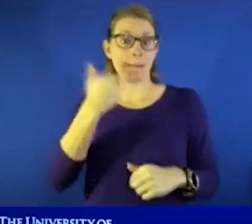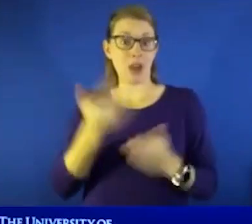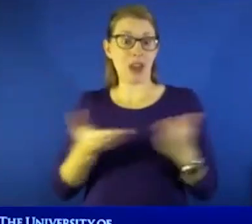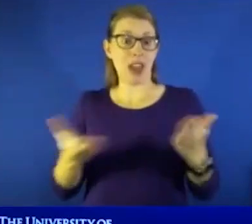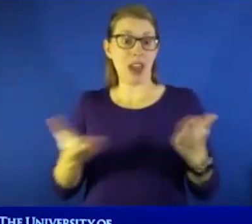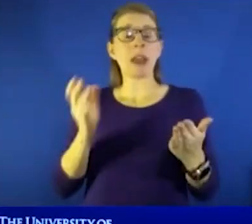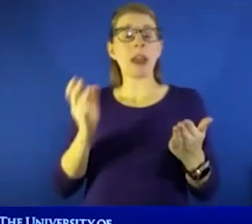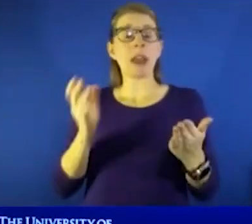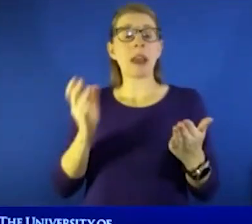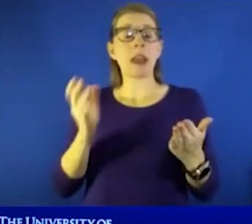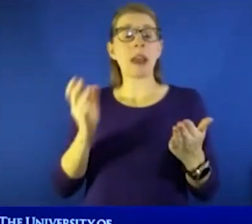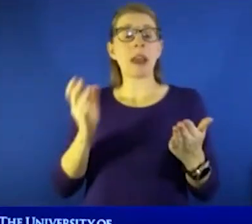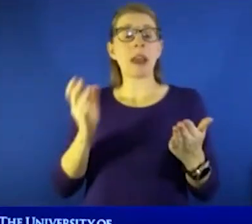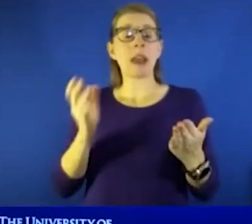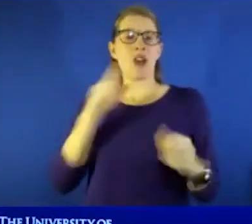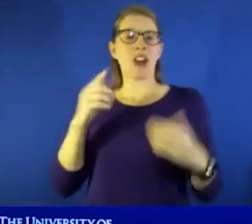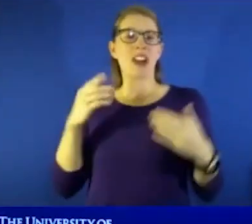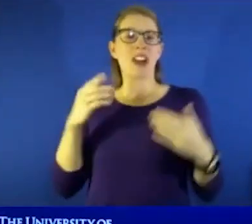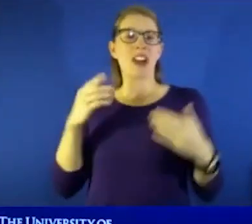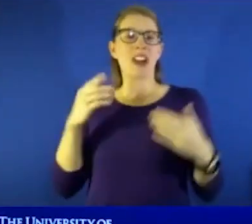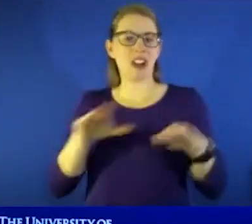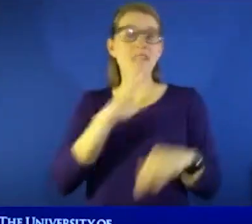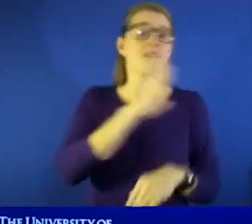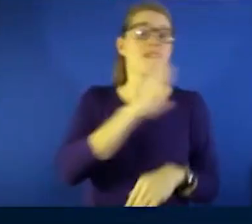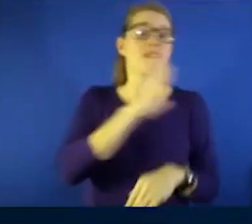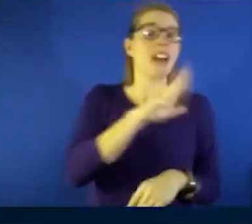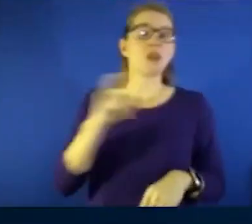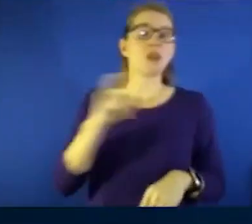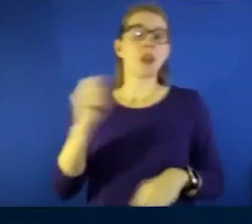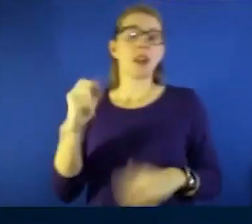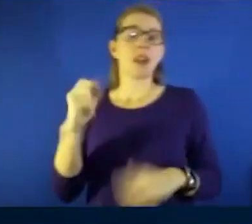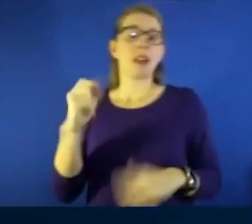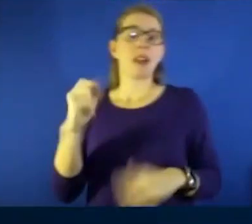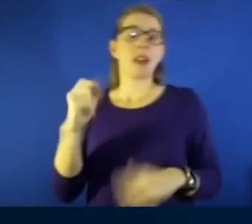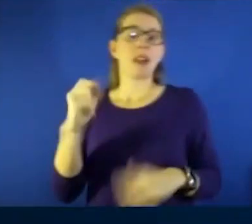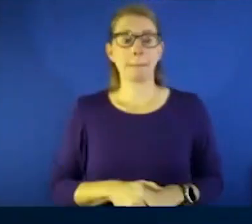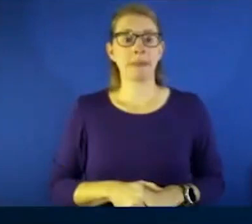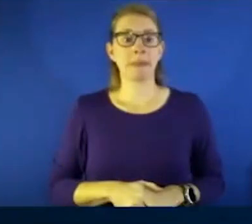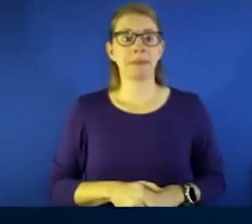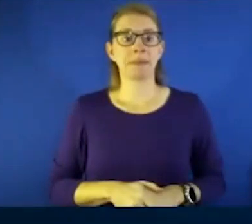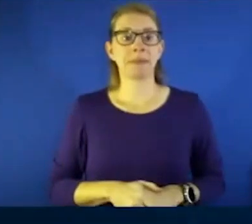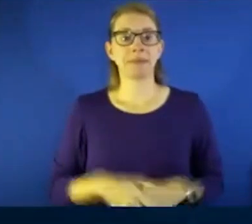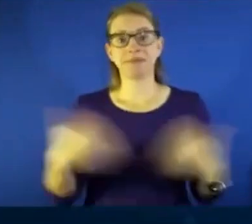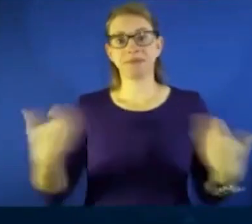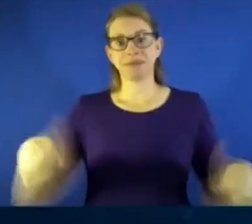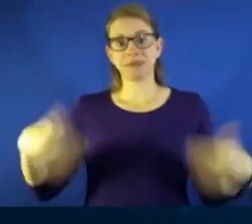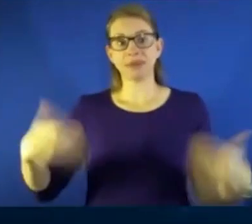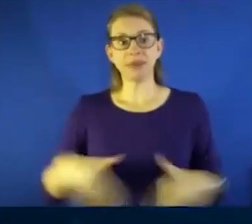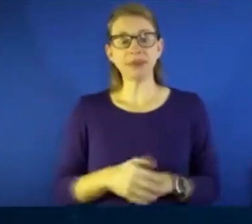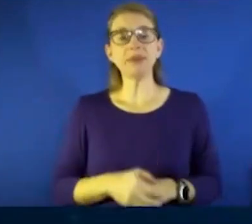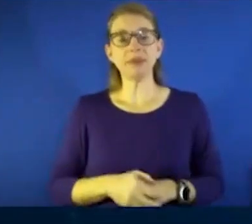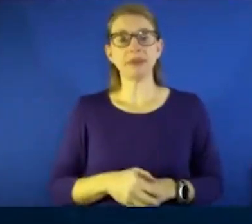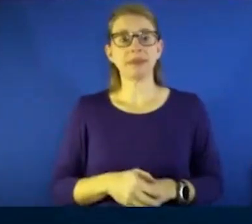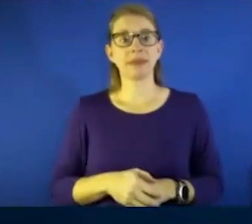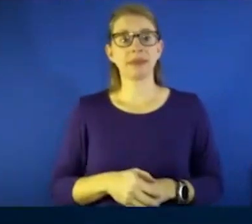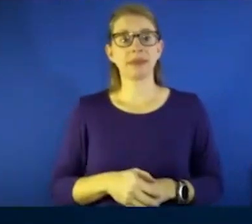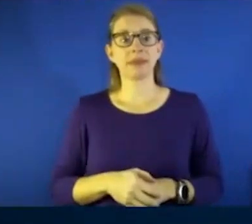young children 5 to 11 vaccinated now. Yeah, I think that's such a big win. Other questions?